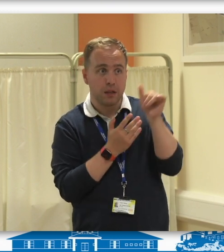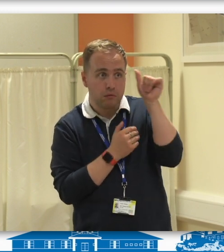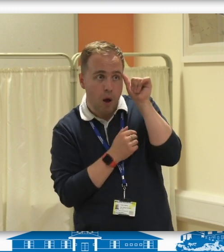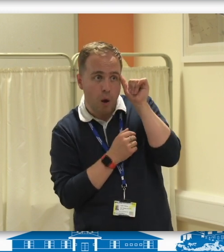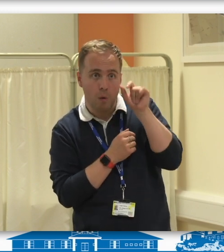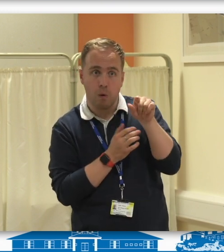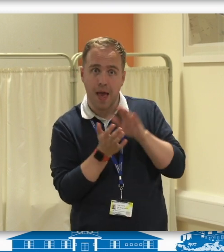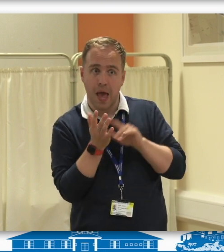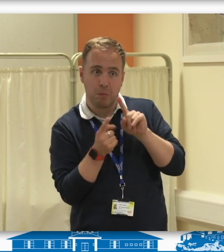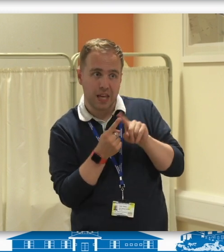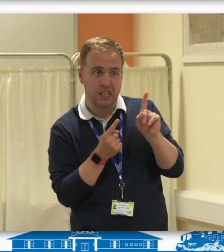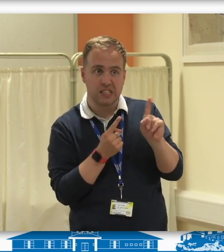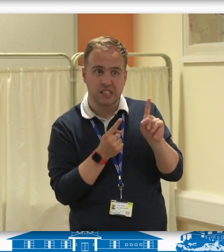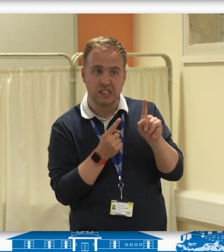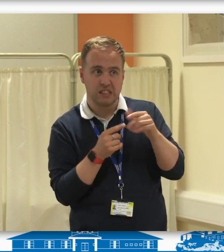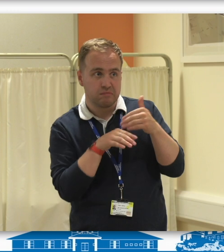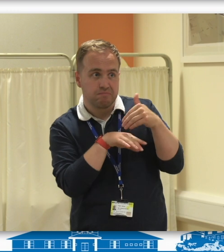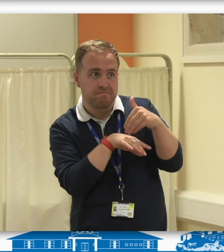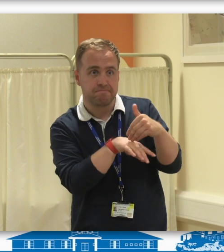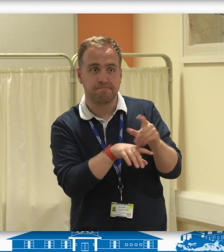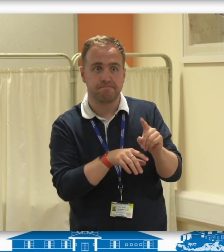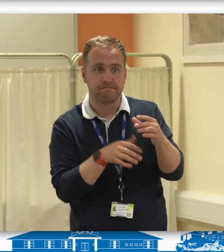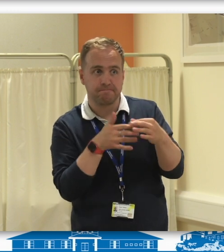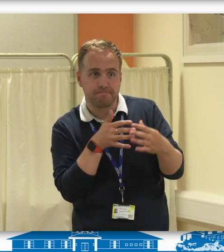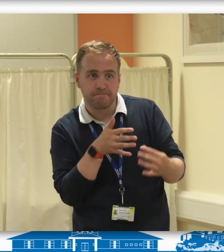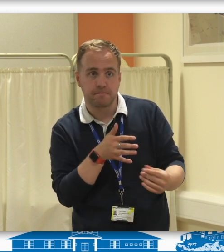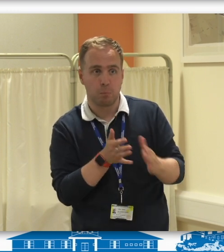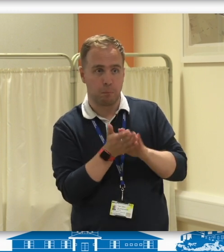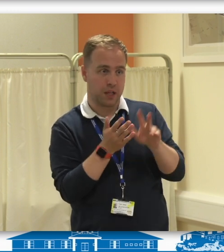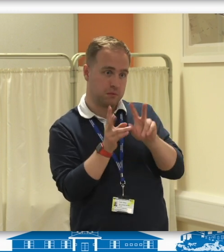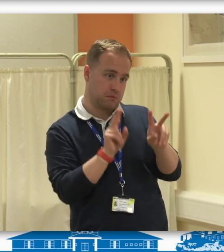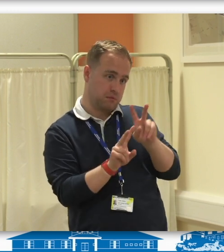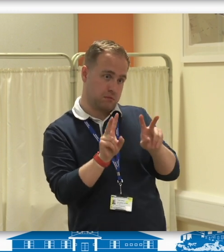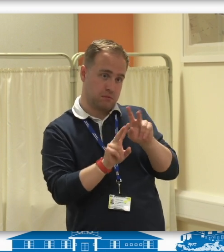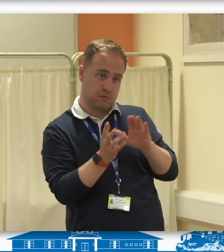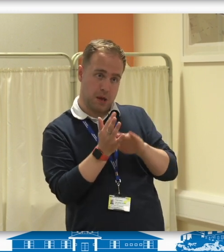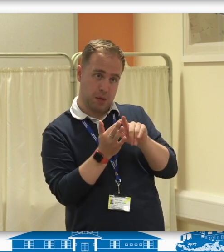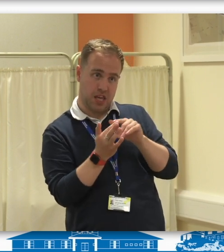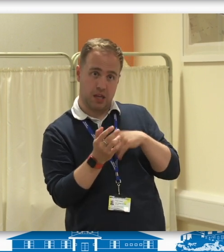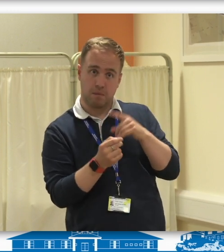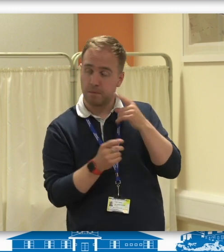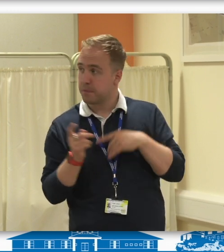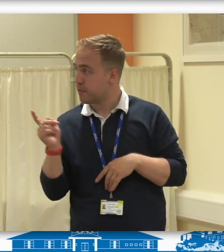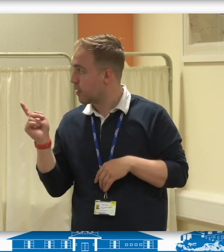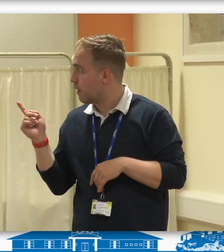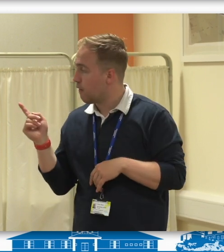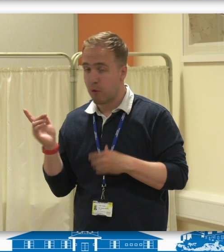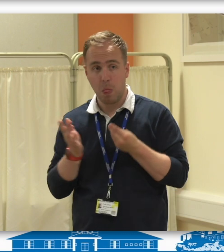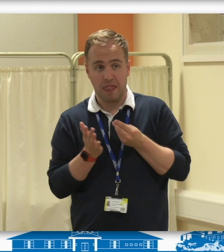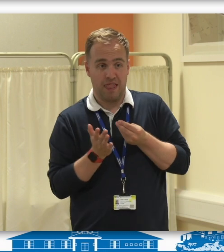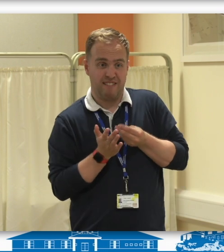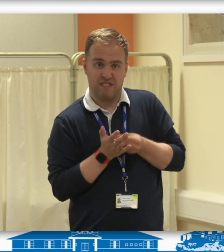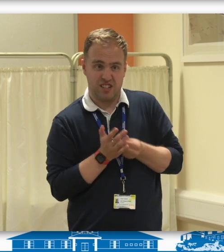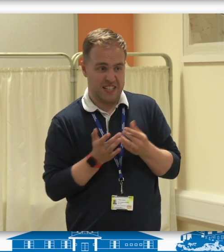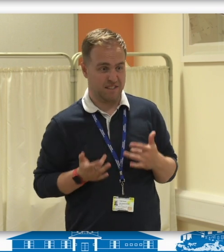ME and what the repercussions of it is, and they can see from a person maybe. From the funding perspective, I'm afraid I can't